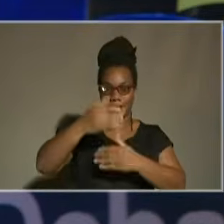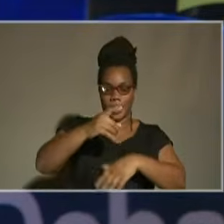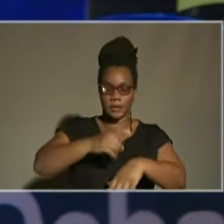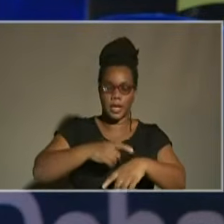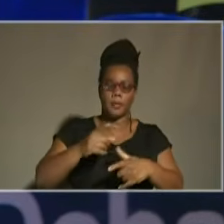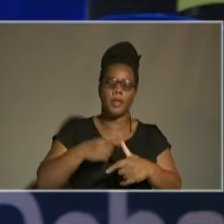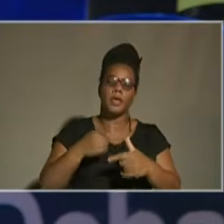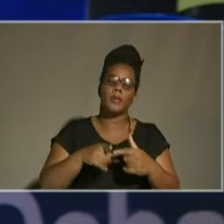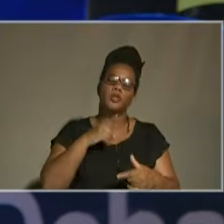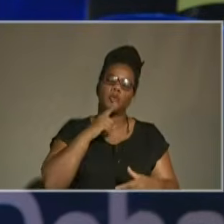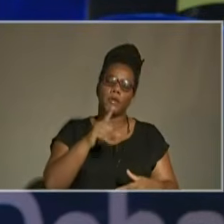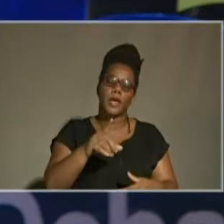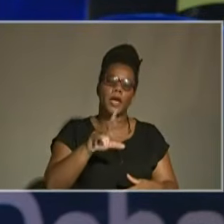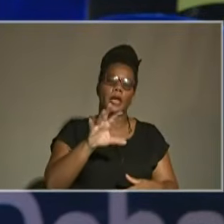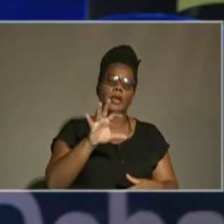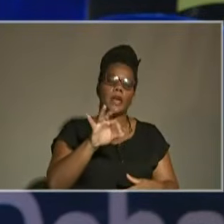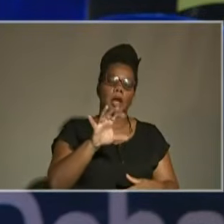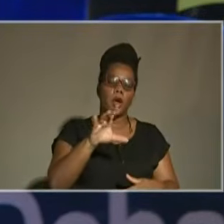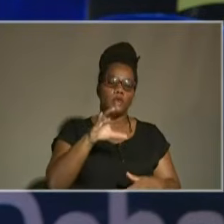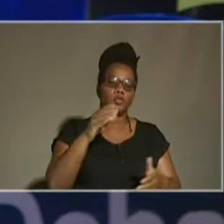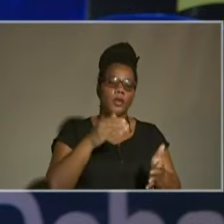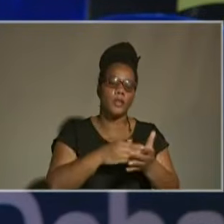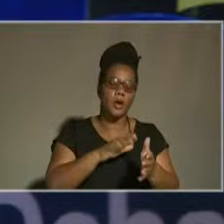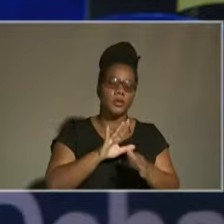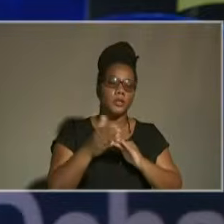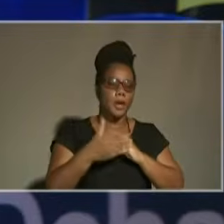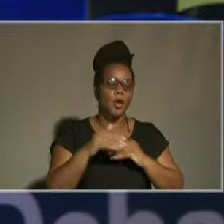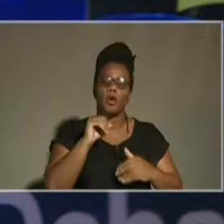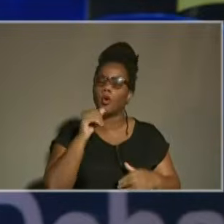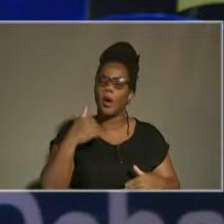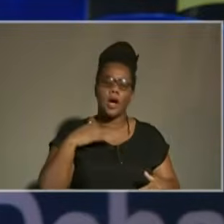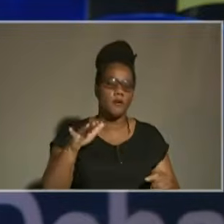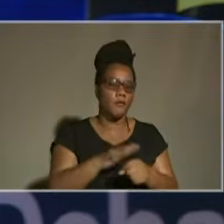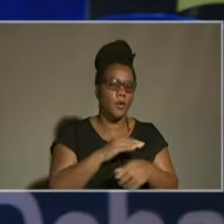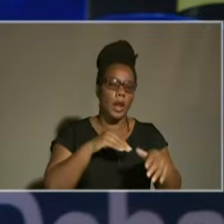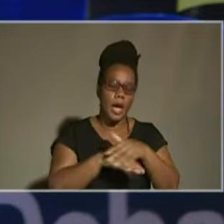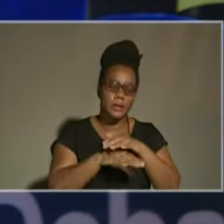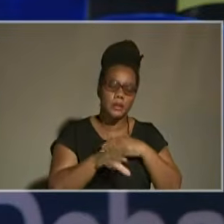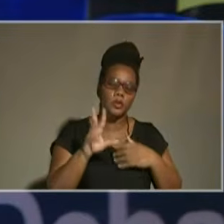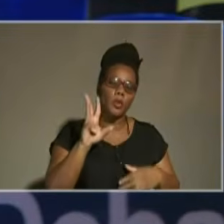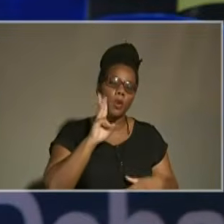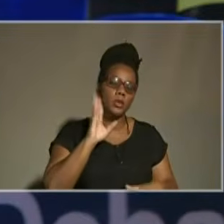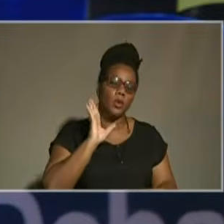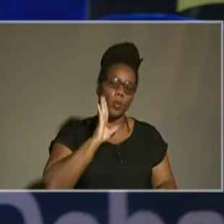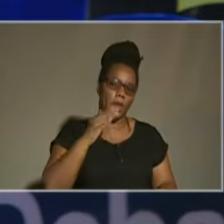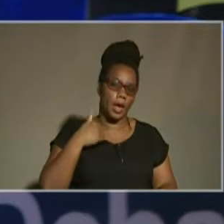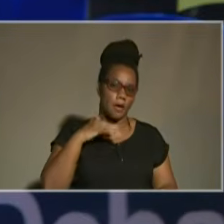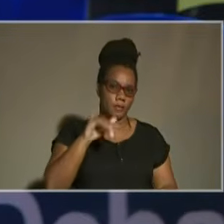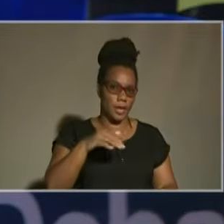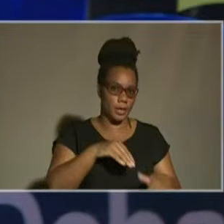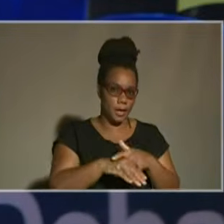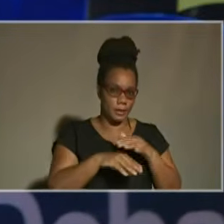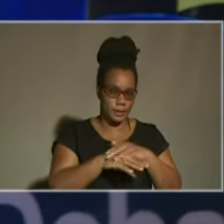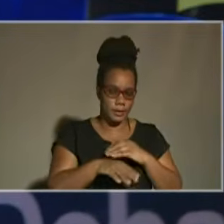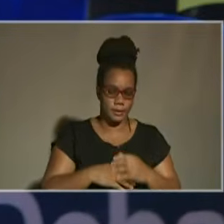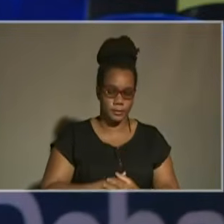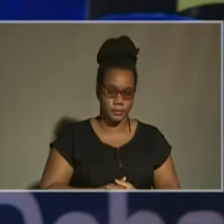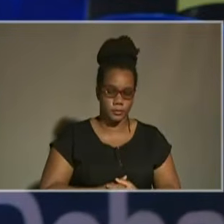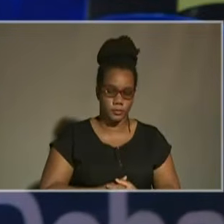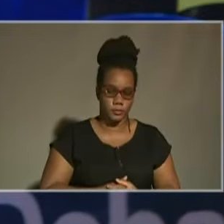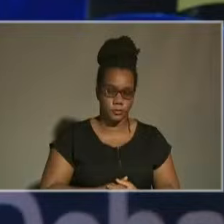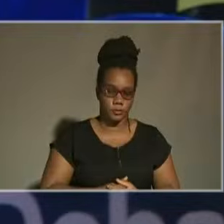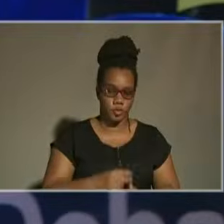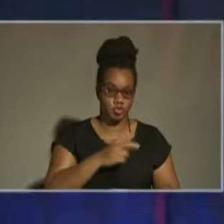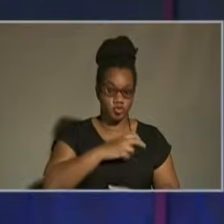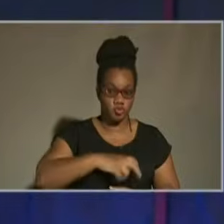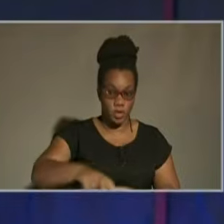900,000 Jamaicans which now don't have reliable or full access to water will have access to water.